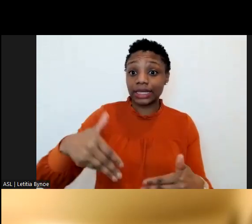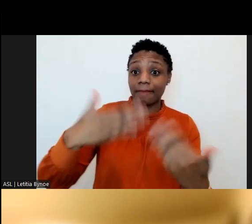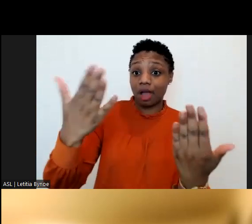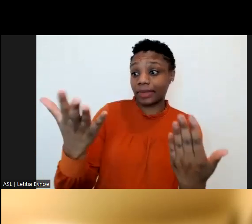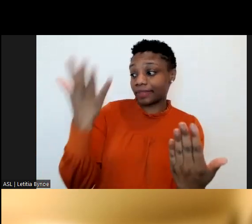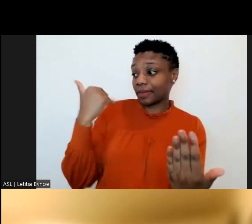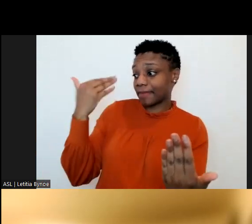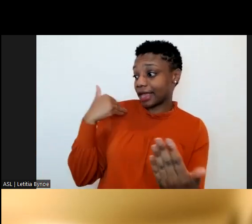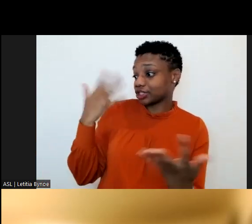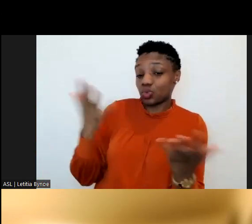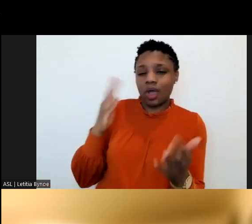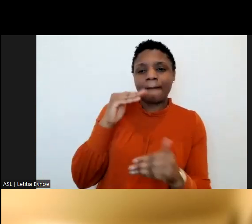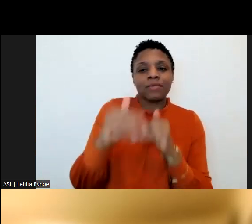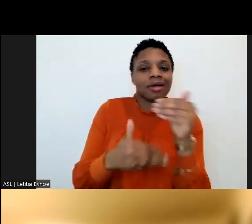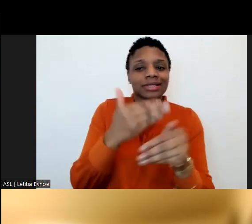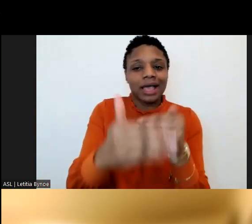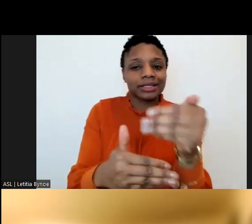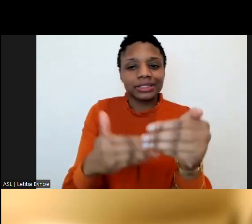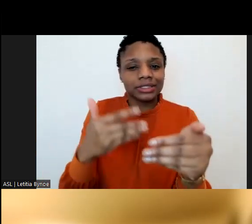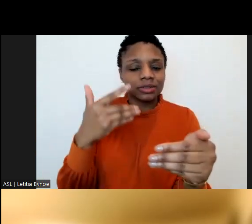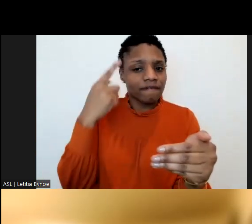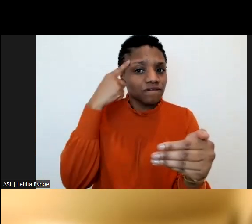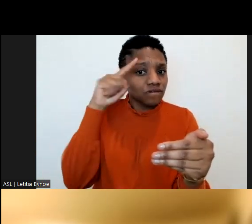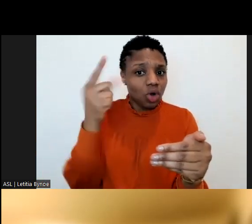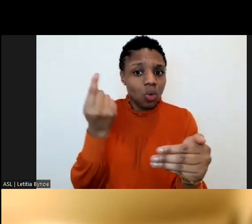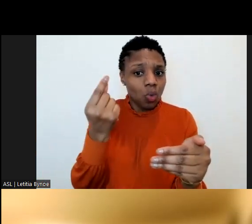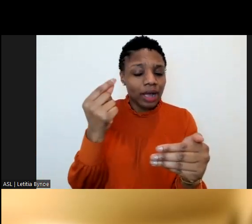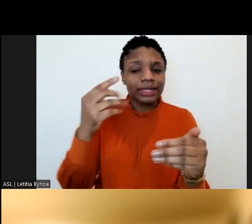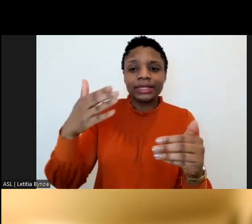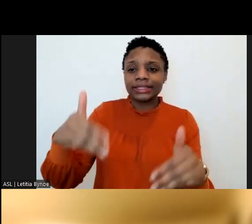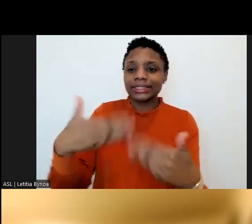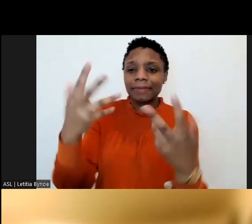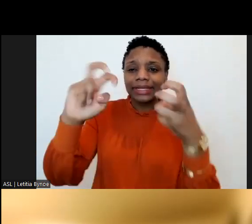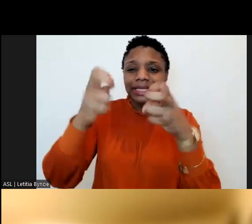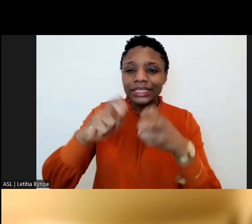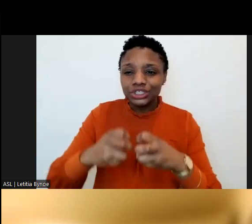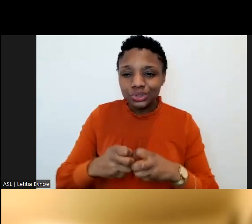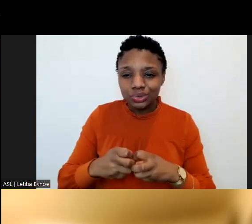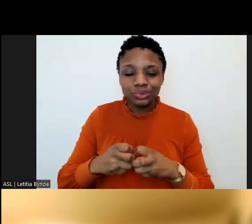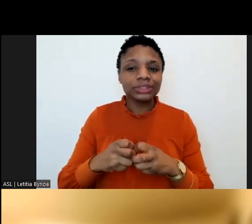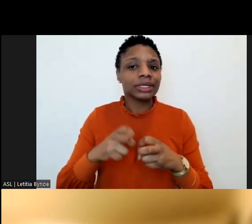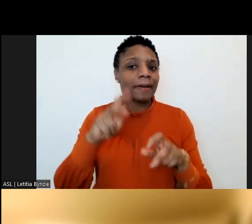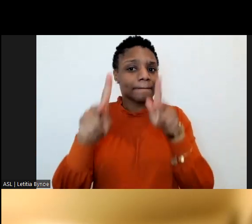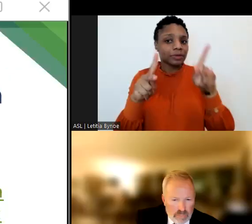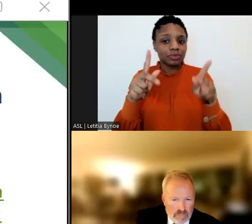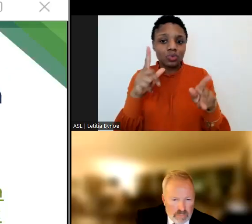of processes for submitting issues that council members want to submit